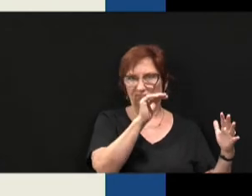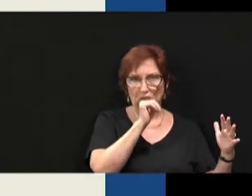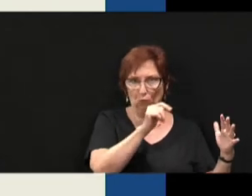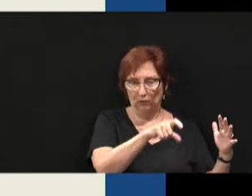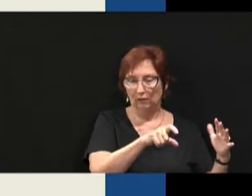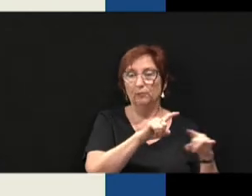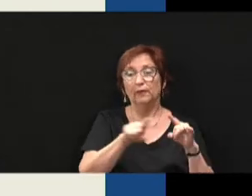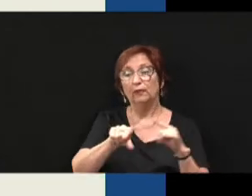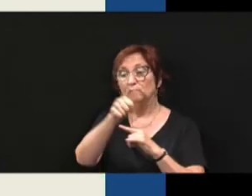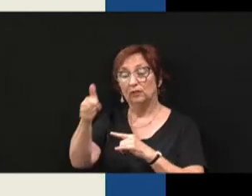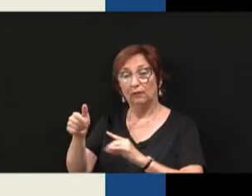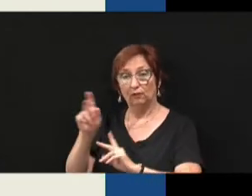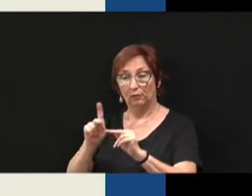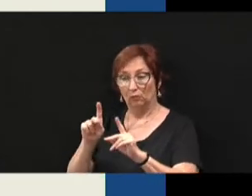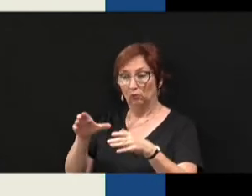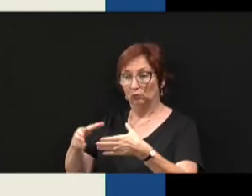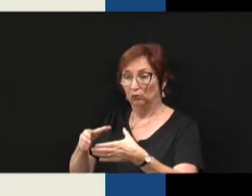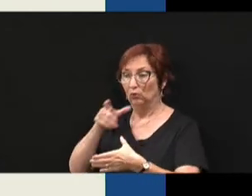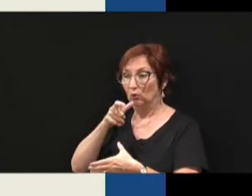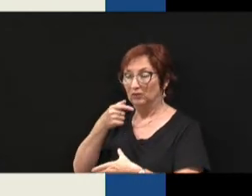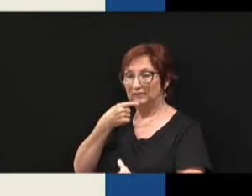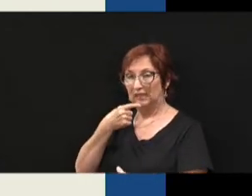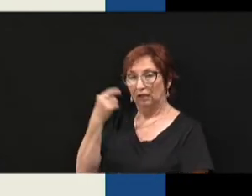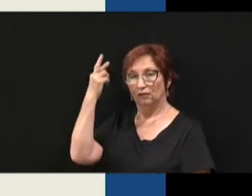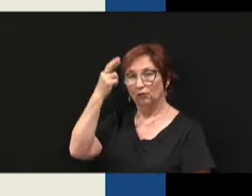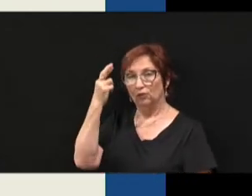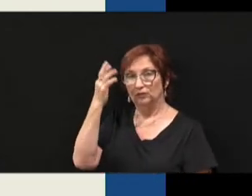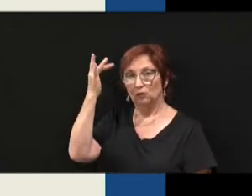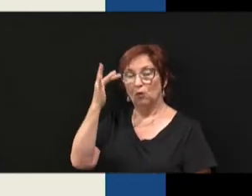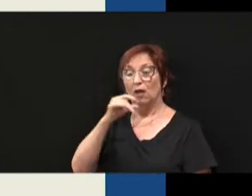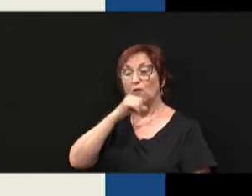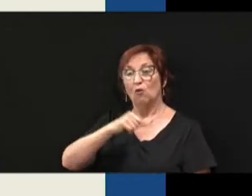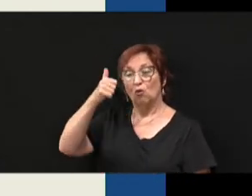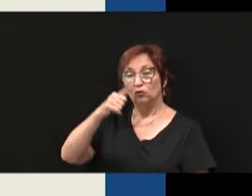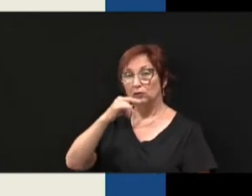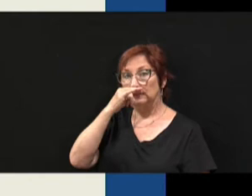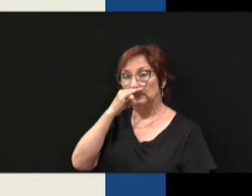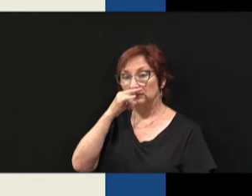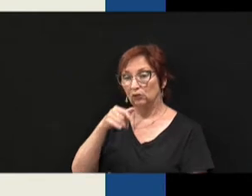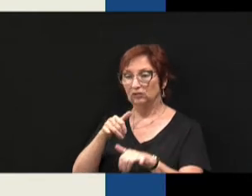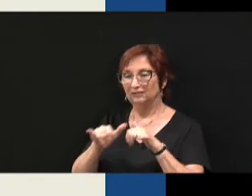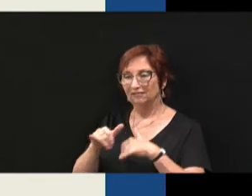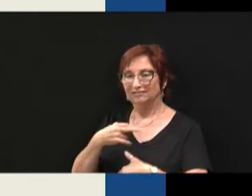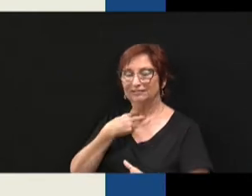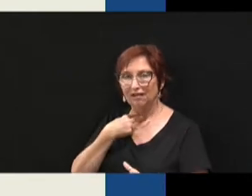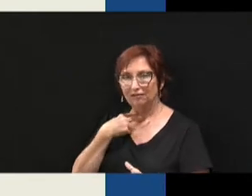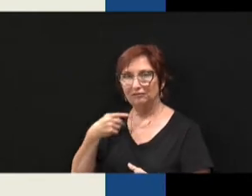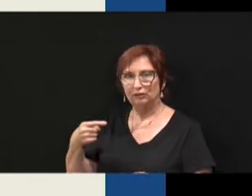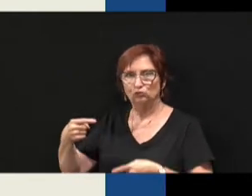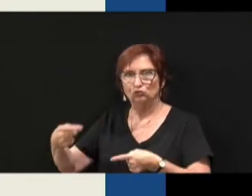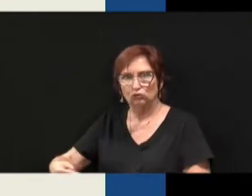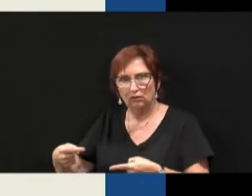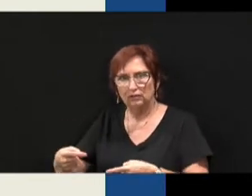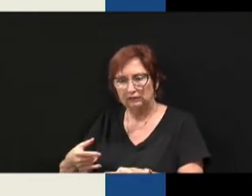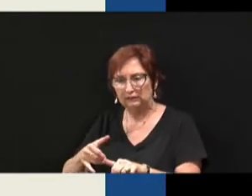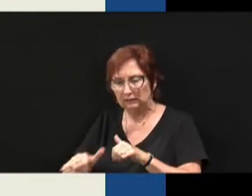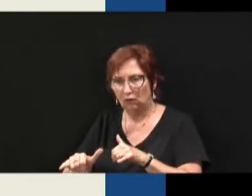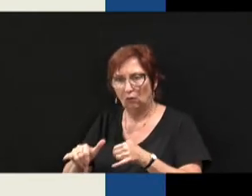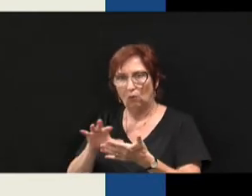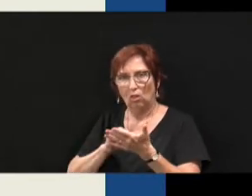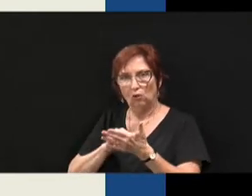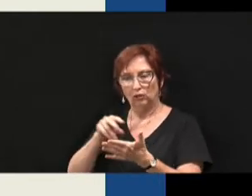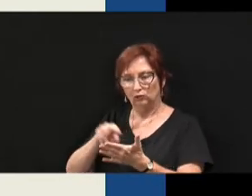other people that say the reason why older kids are still stuck and having difficulty with learning to read